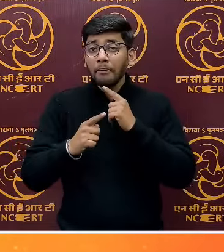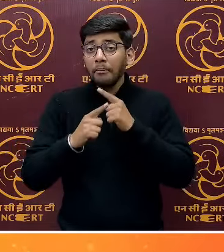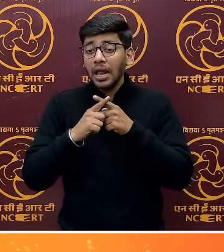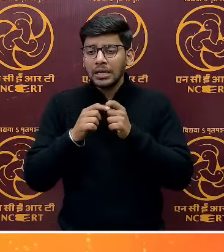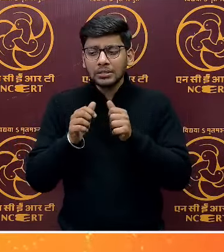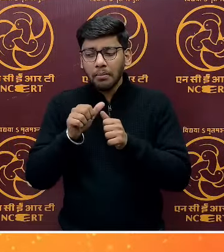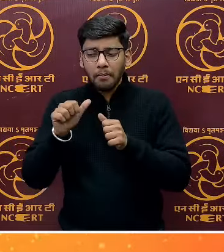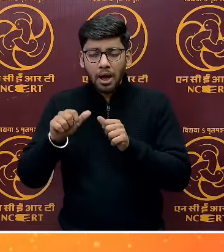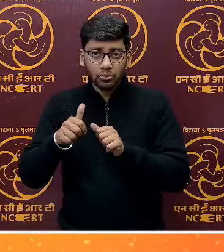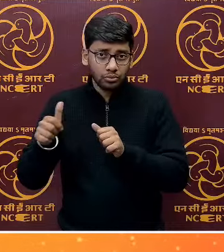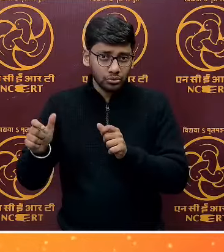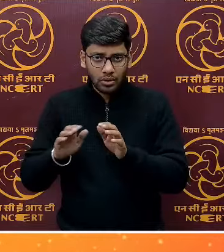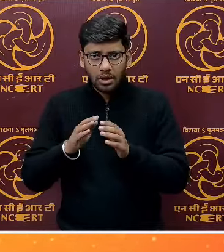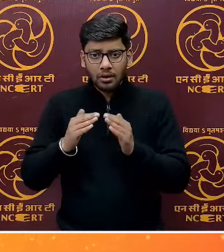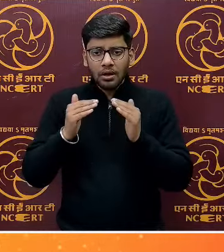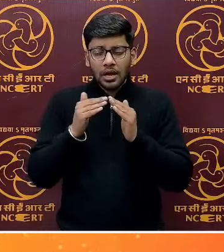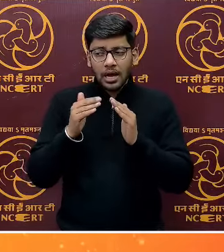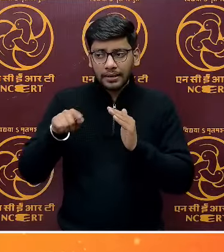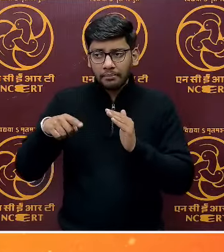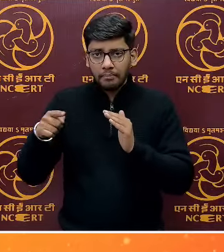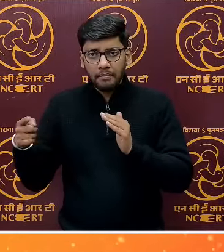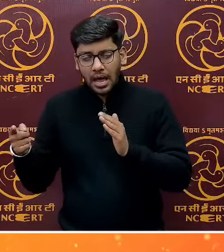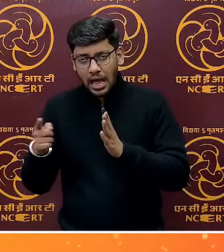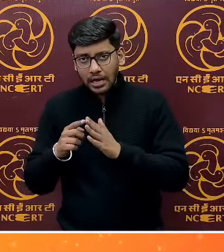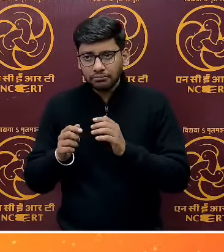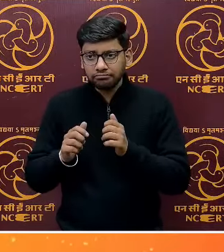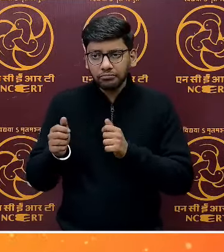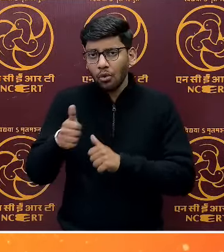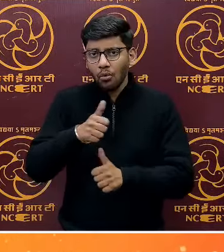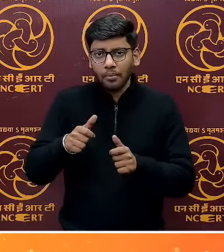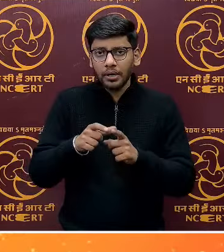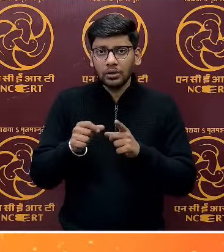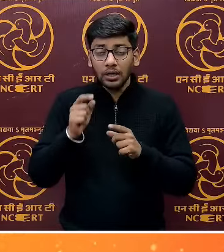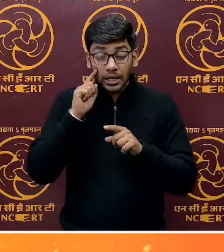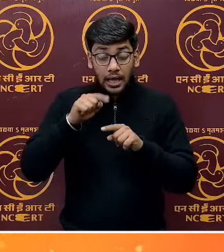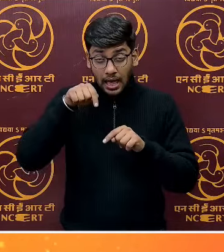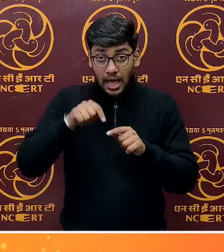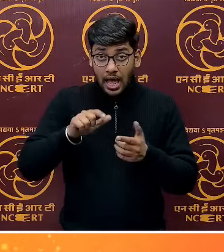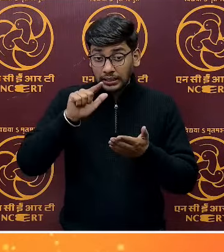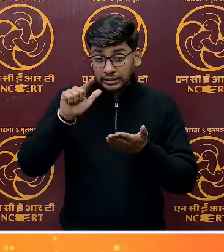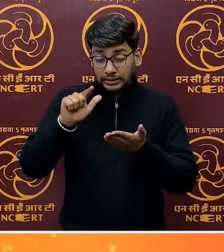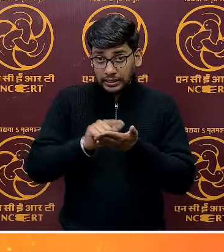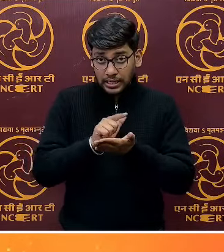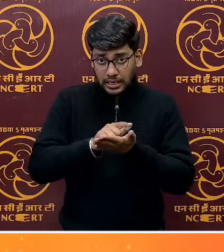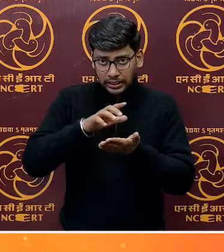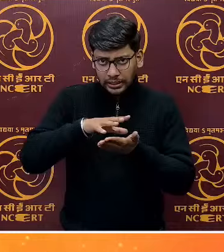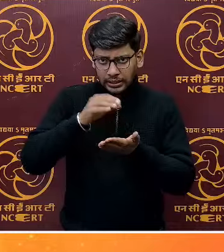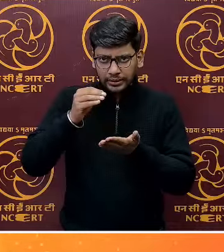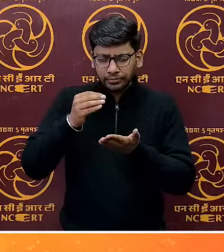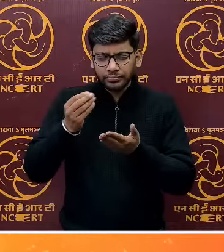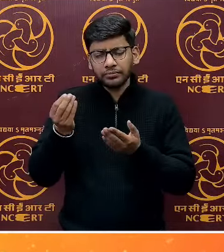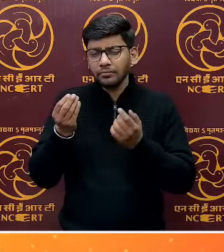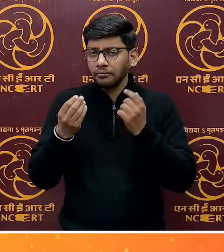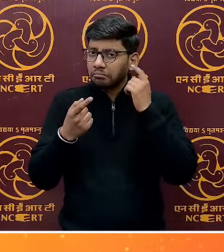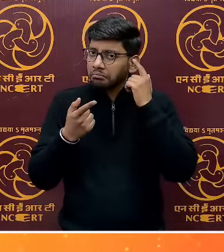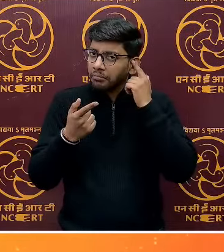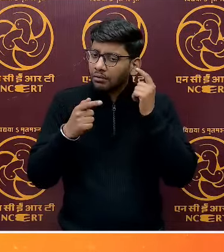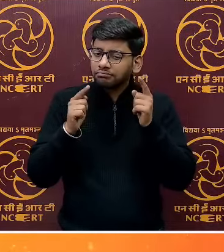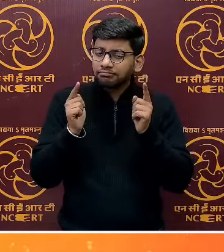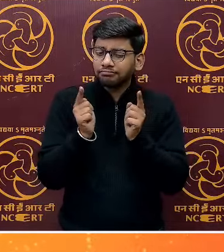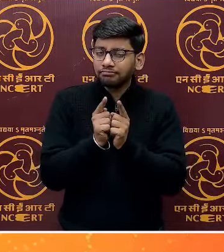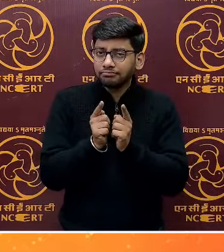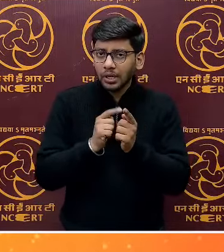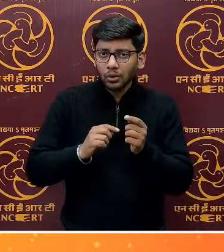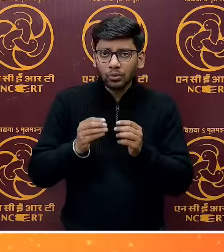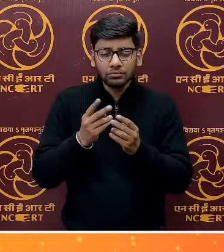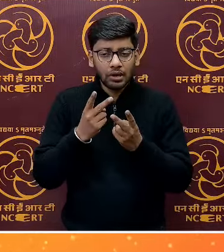special occasions is simply matchless. So please tell us, what are we going to learn here in this chapter? Are you going to tell us those tricks, or there is something